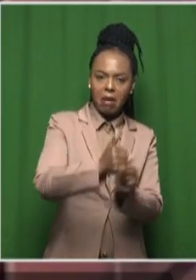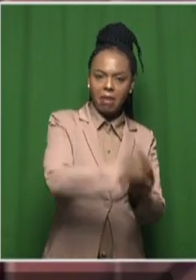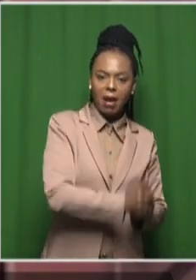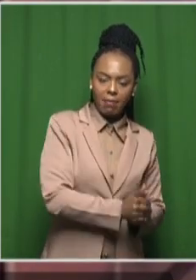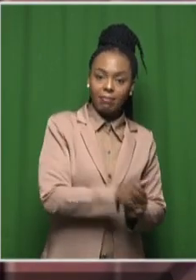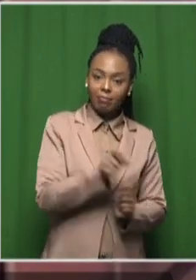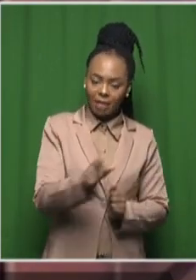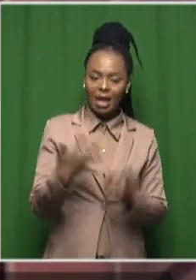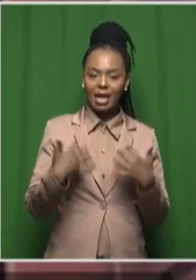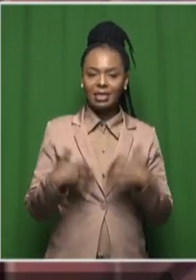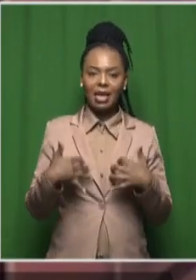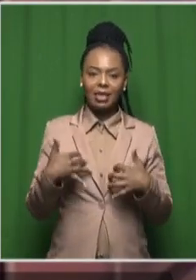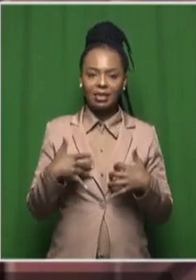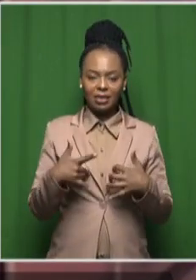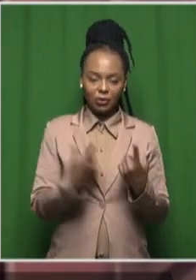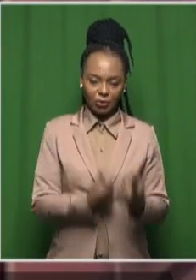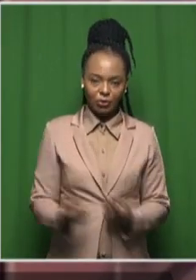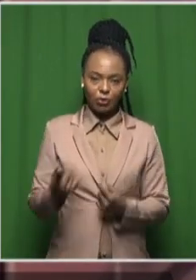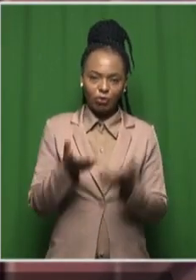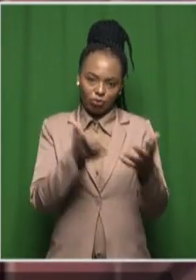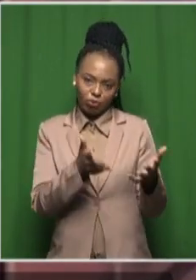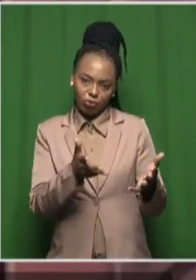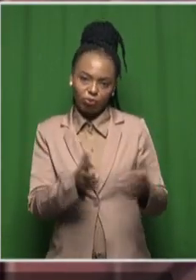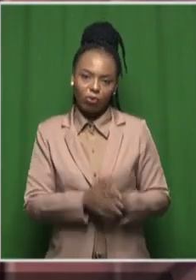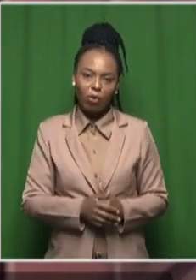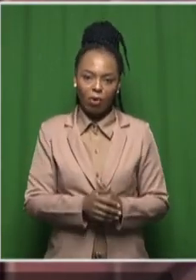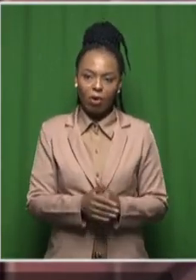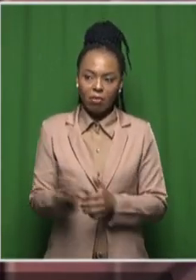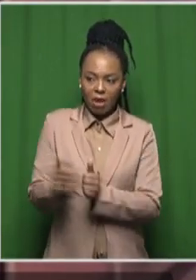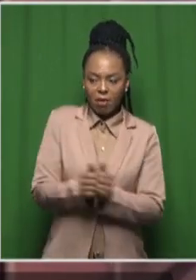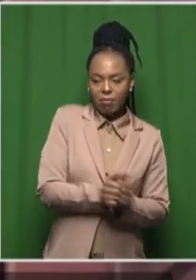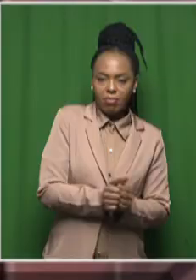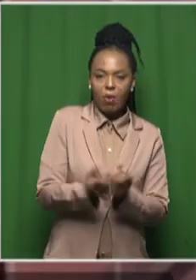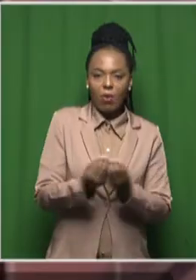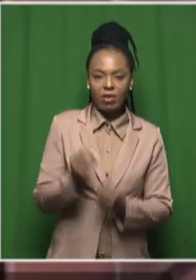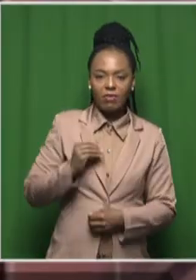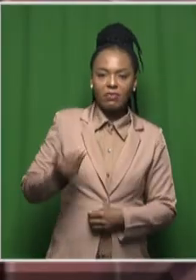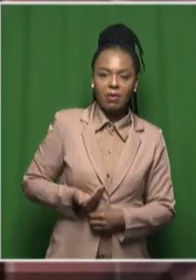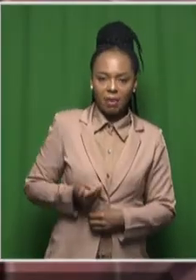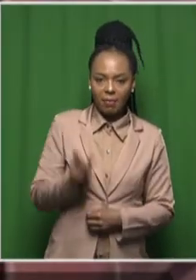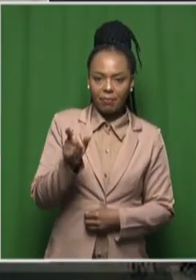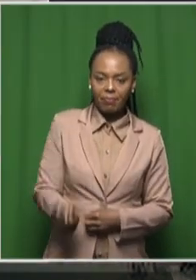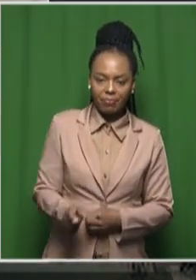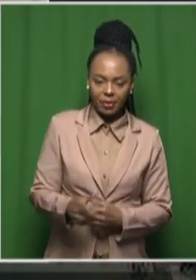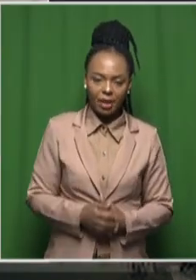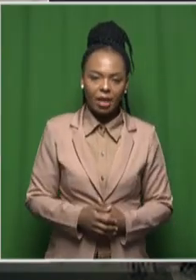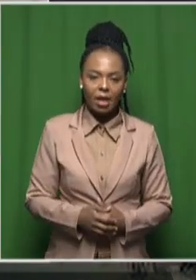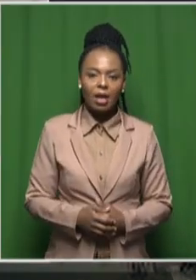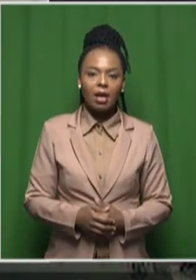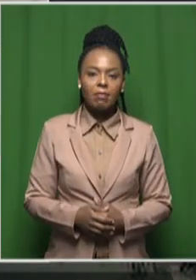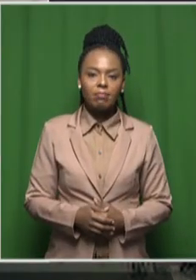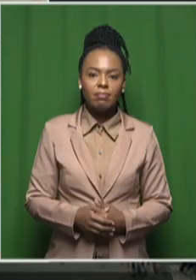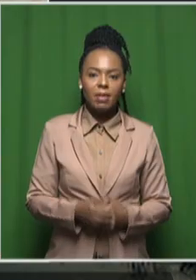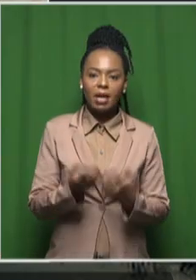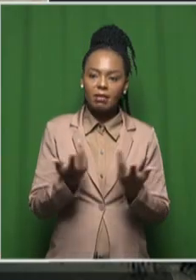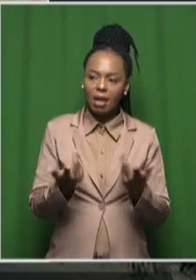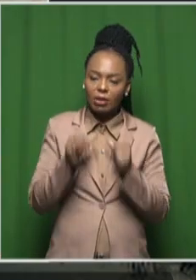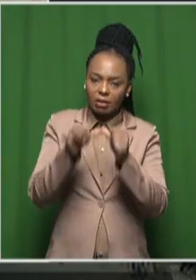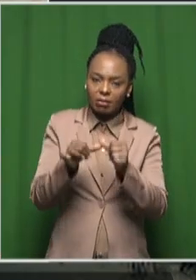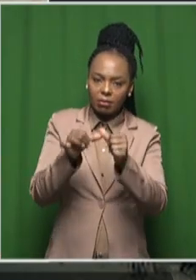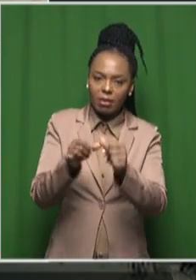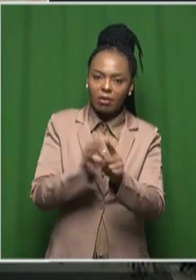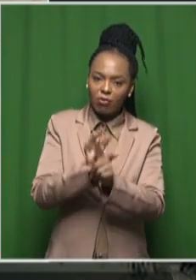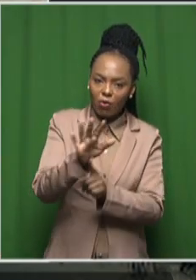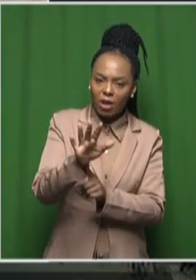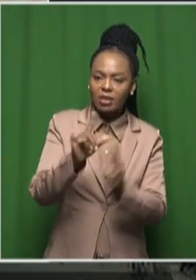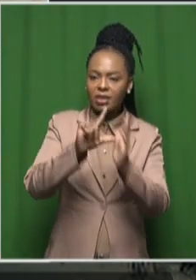exciting to actually be able to do this with female peers in the industries. And how is sustainability influencing, the design choices